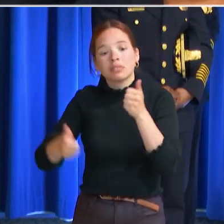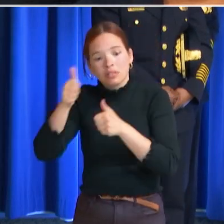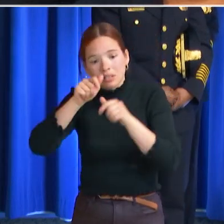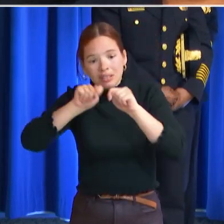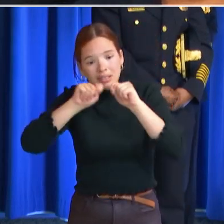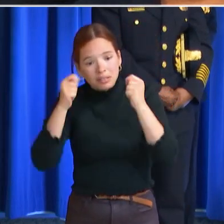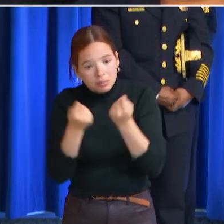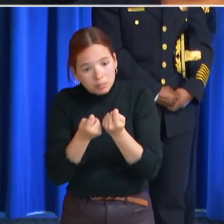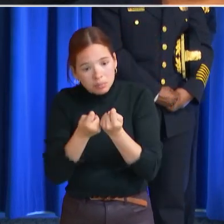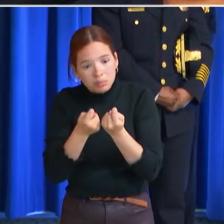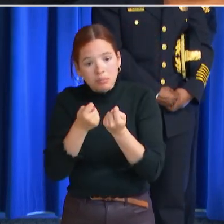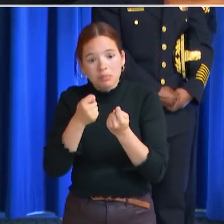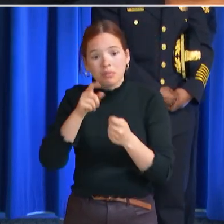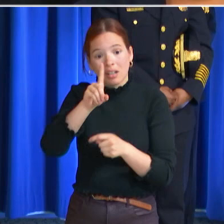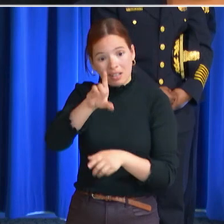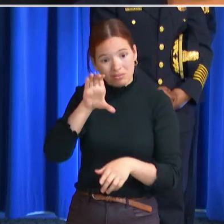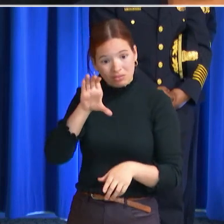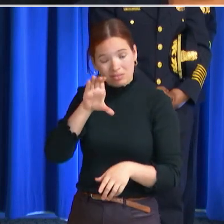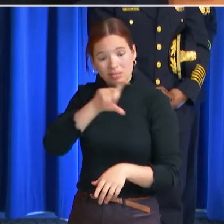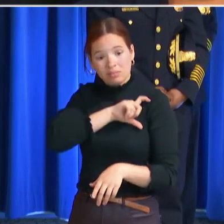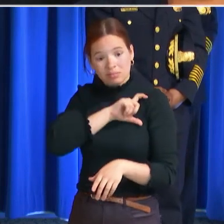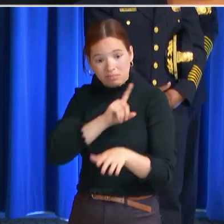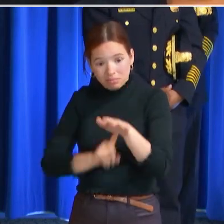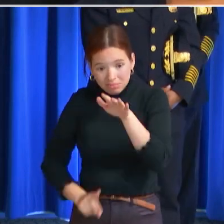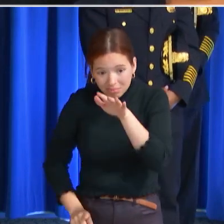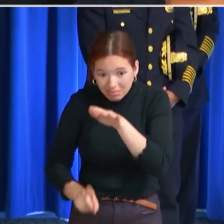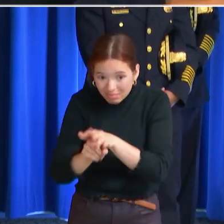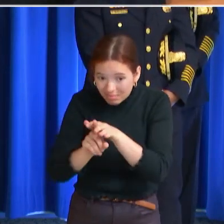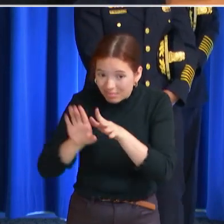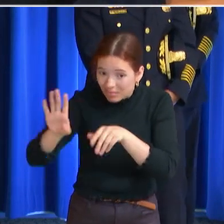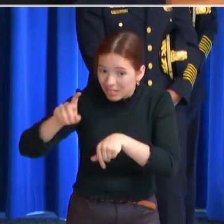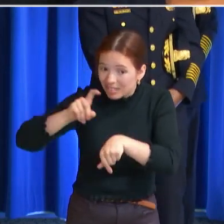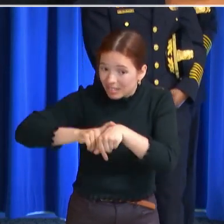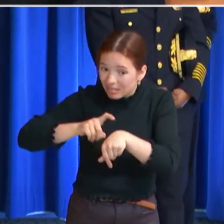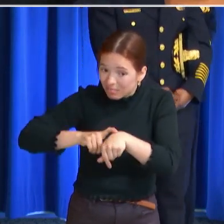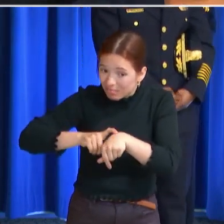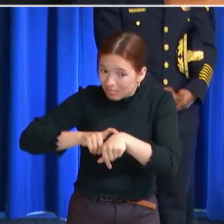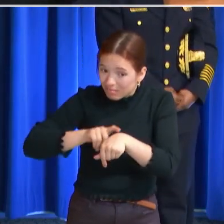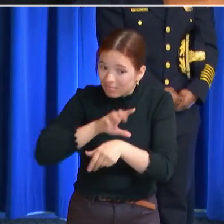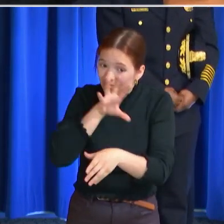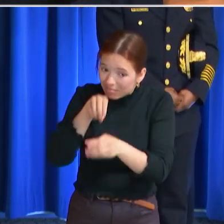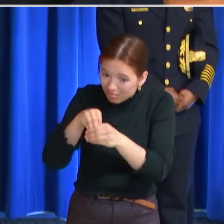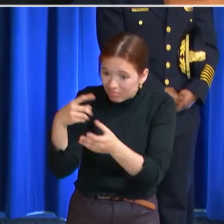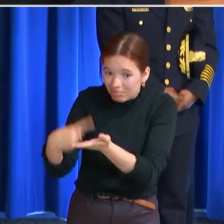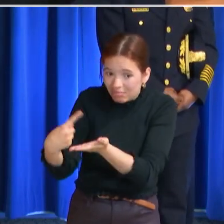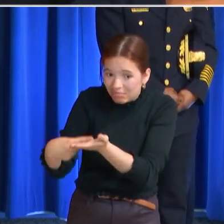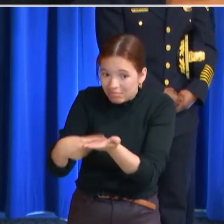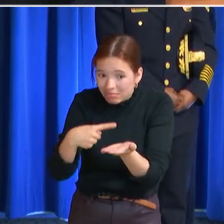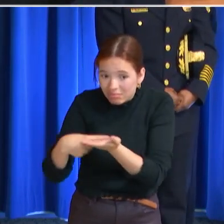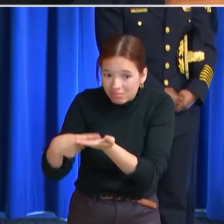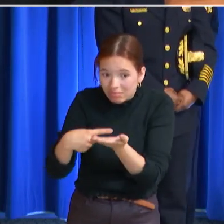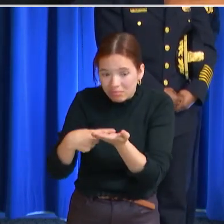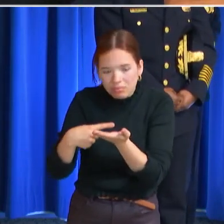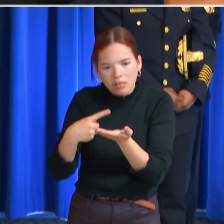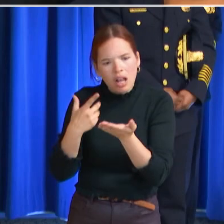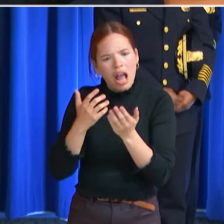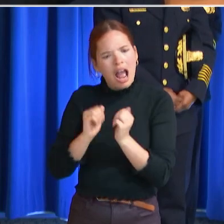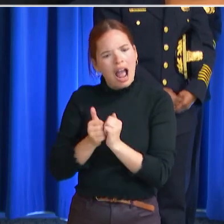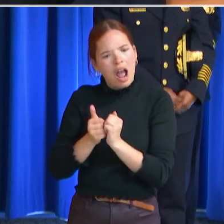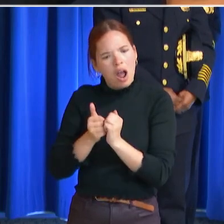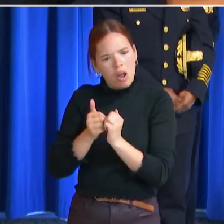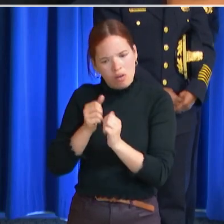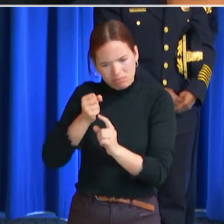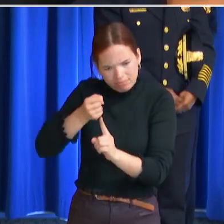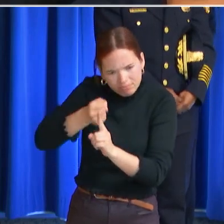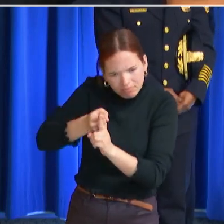officers showed up on their own time to participate in that discussion about being more impactful in community, just like getting our own house in